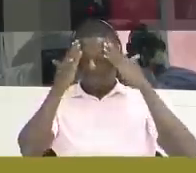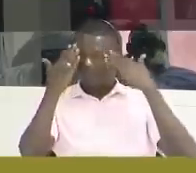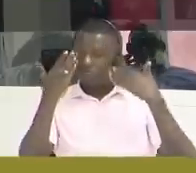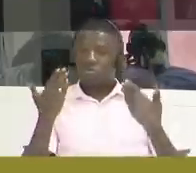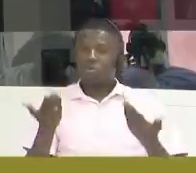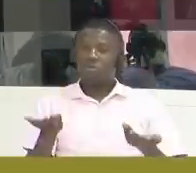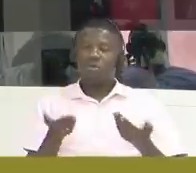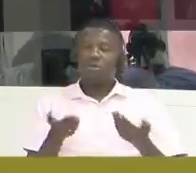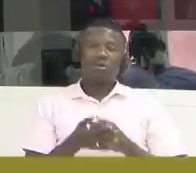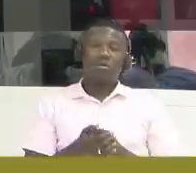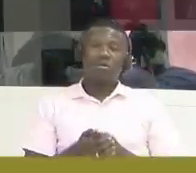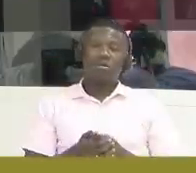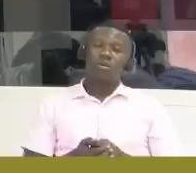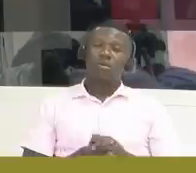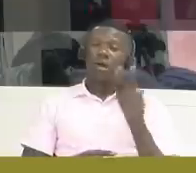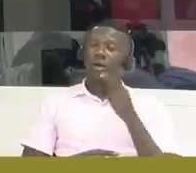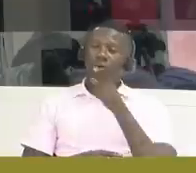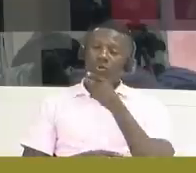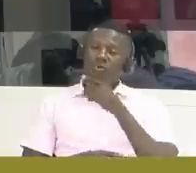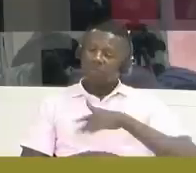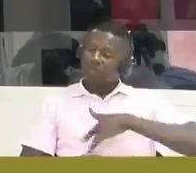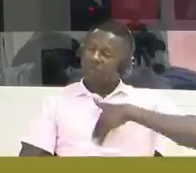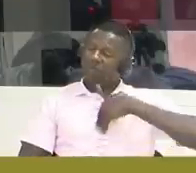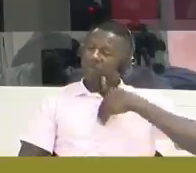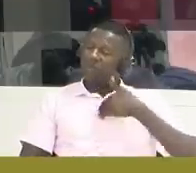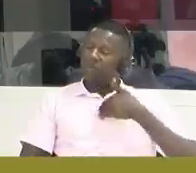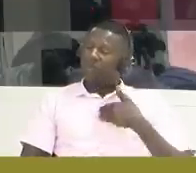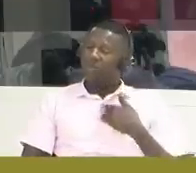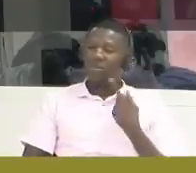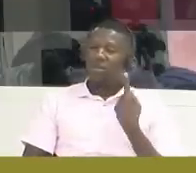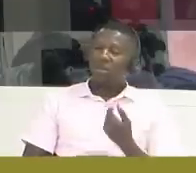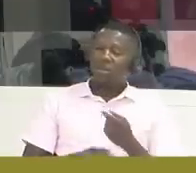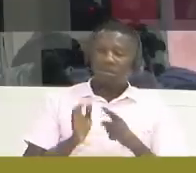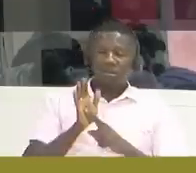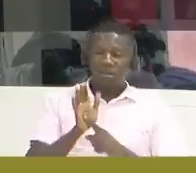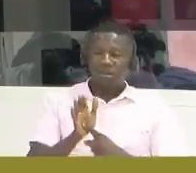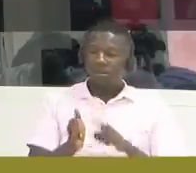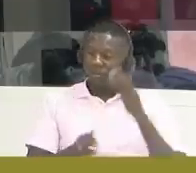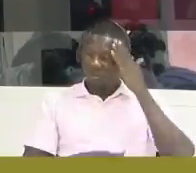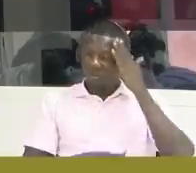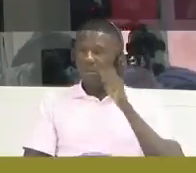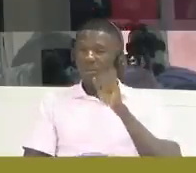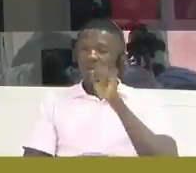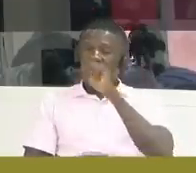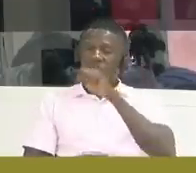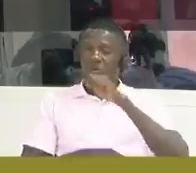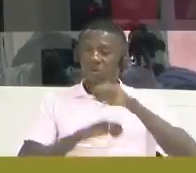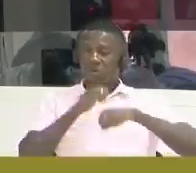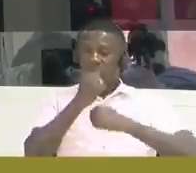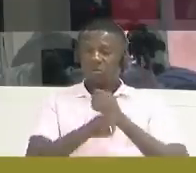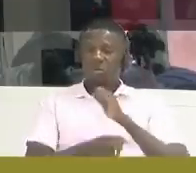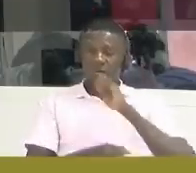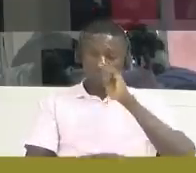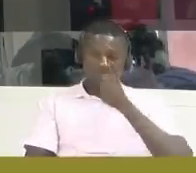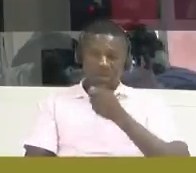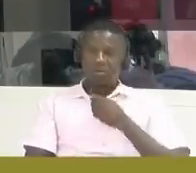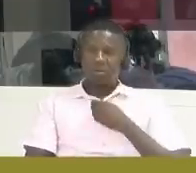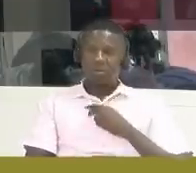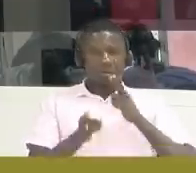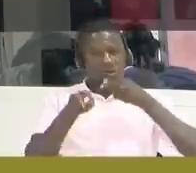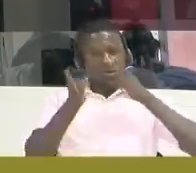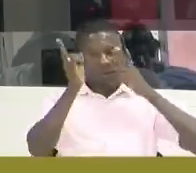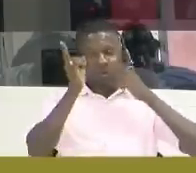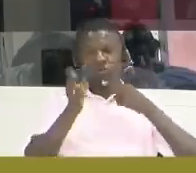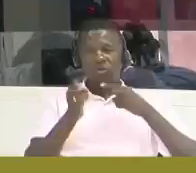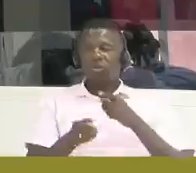How do you feel like knowing that your husband was shot during a student